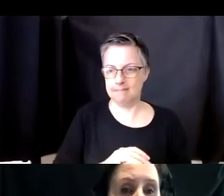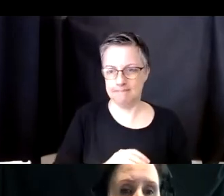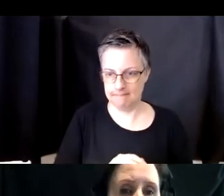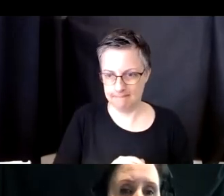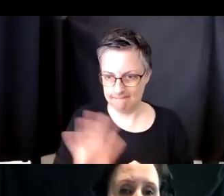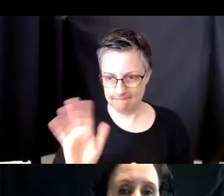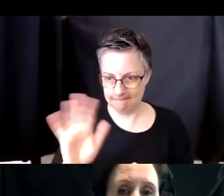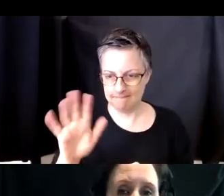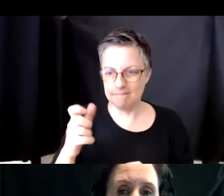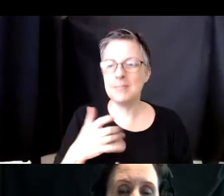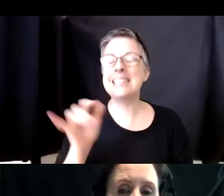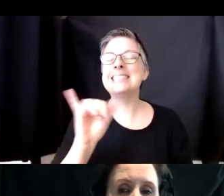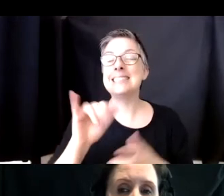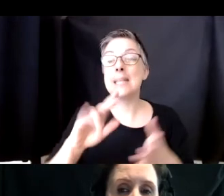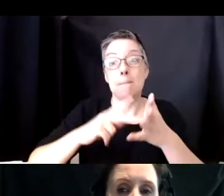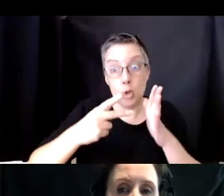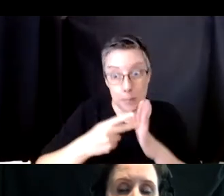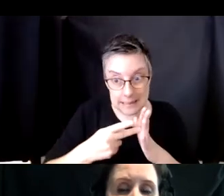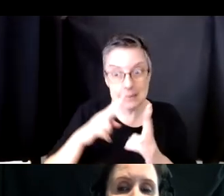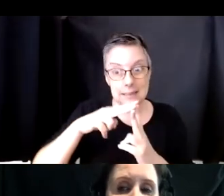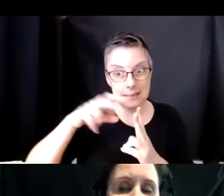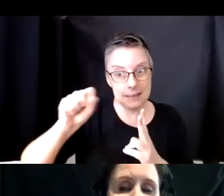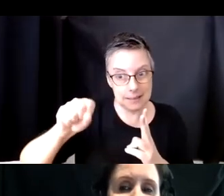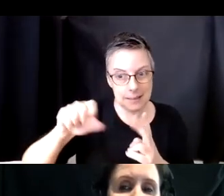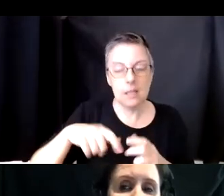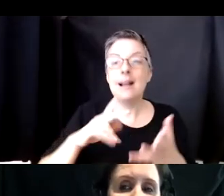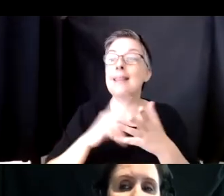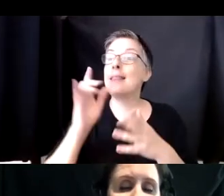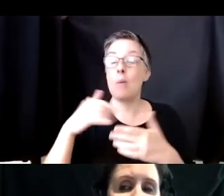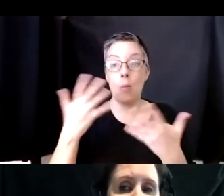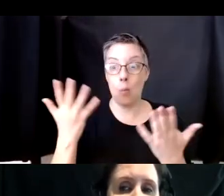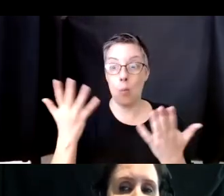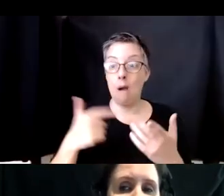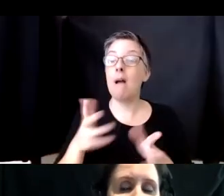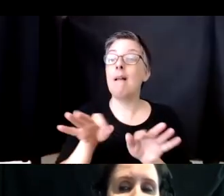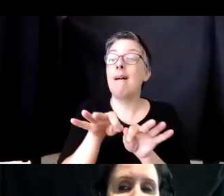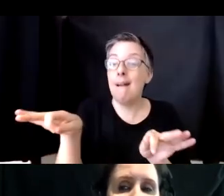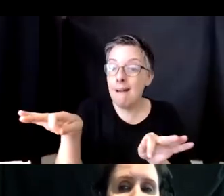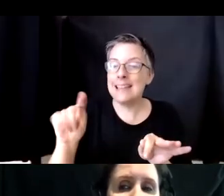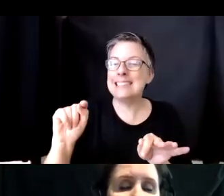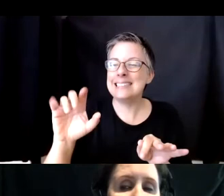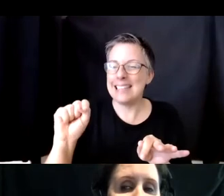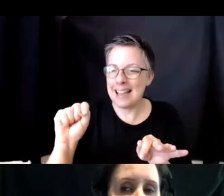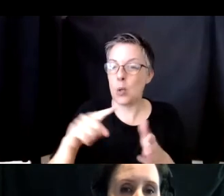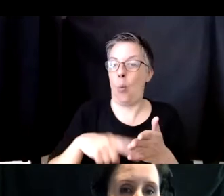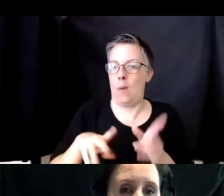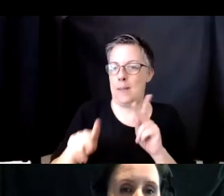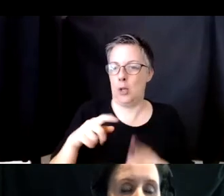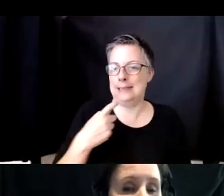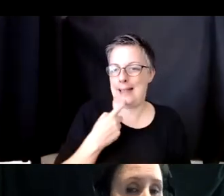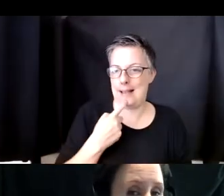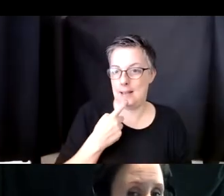They do have the same purpose, and that they are putting in text format what people are